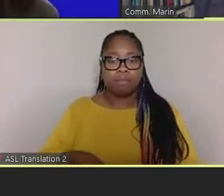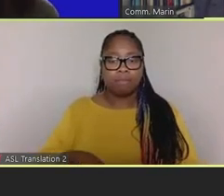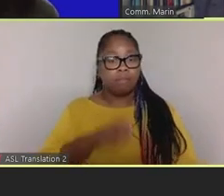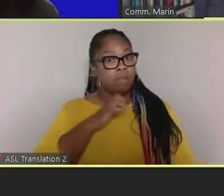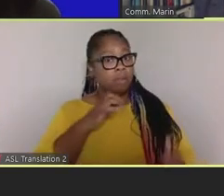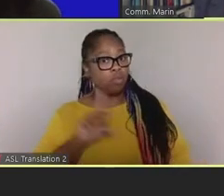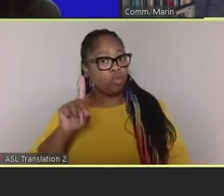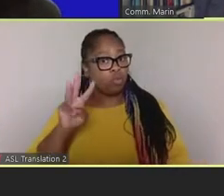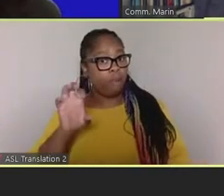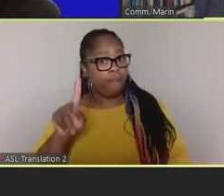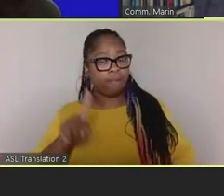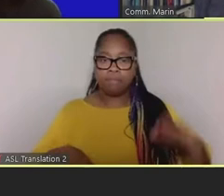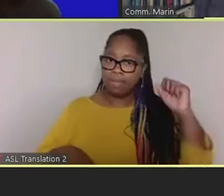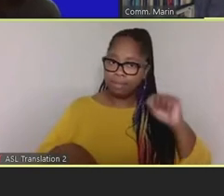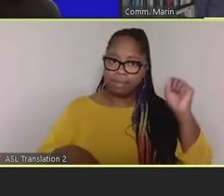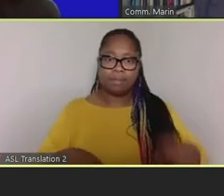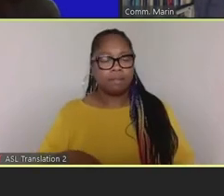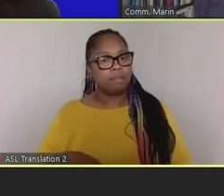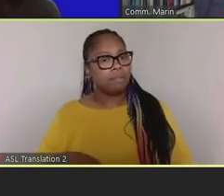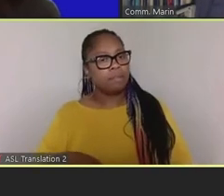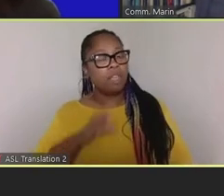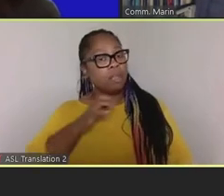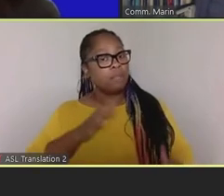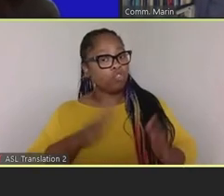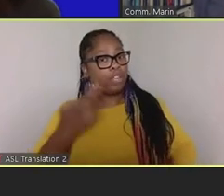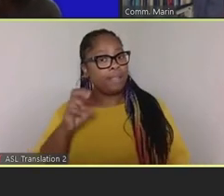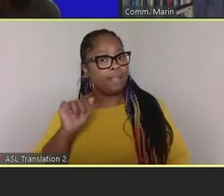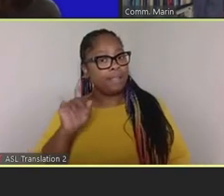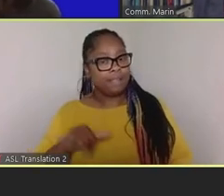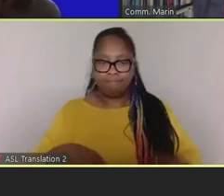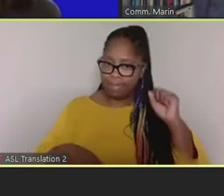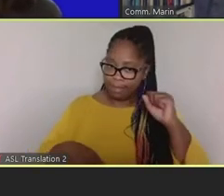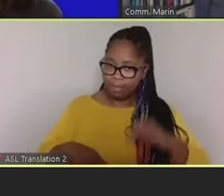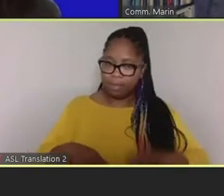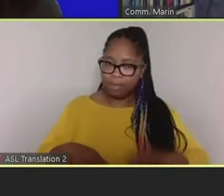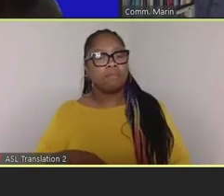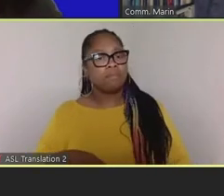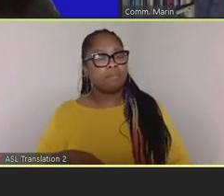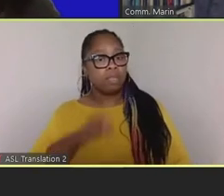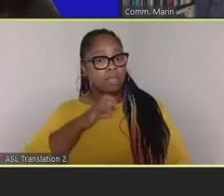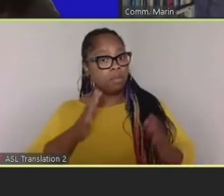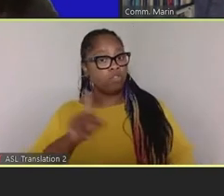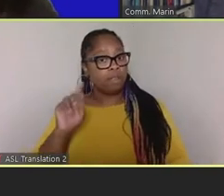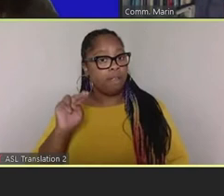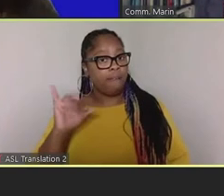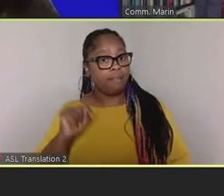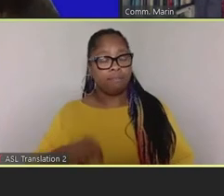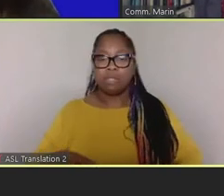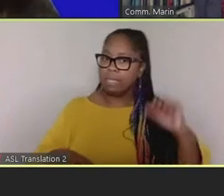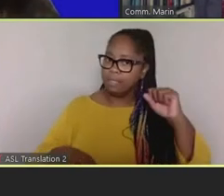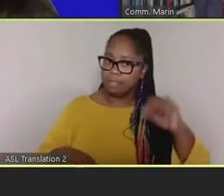Commissioner Dweck. Yes. Commissioner Eady. Yes. Commissioner Knight.